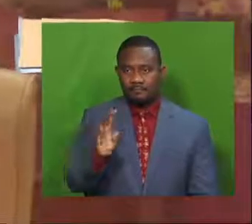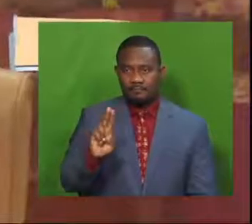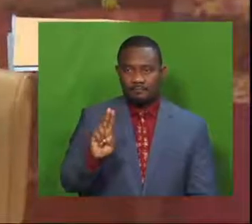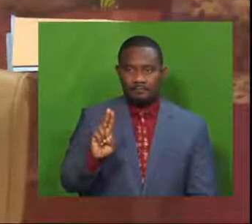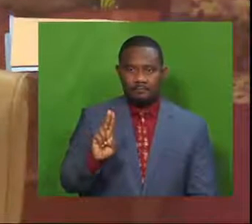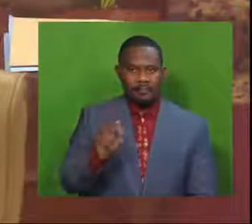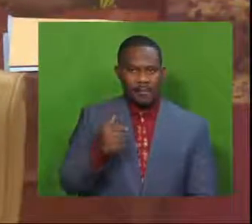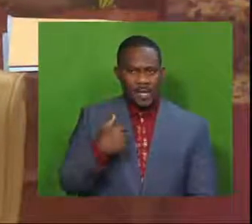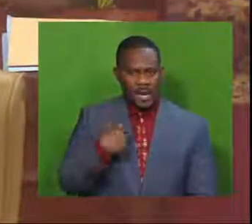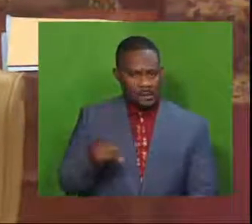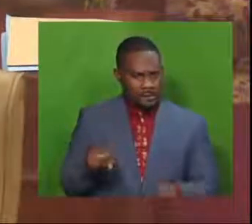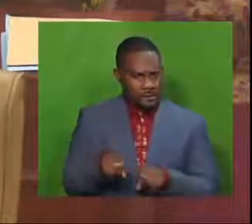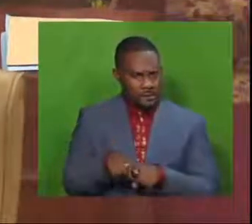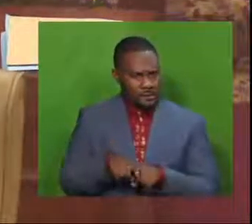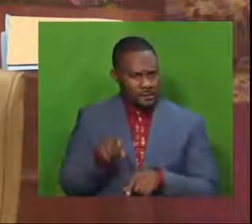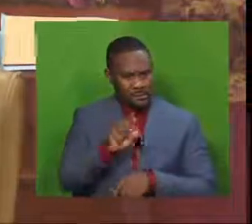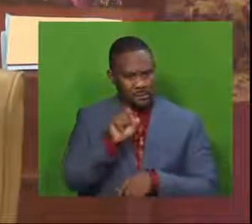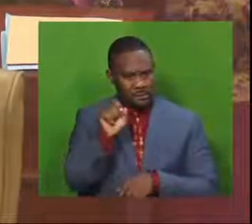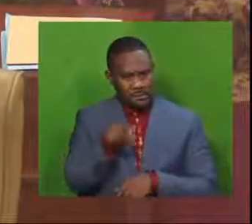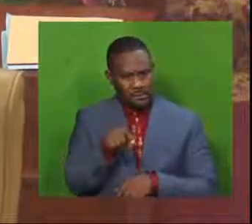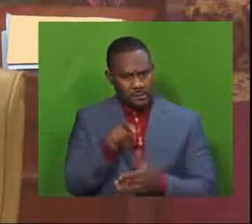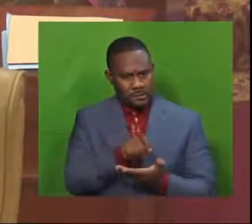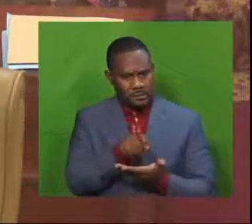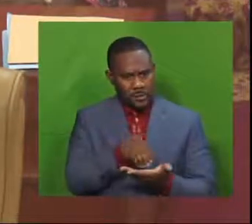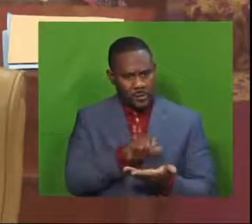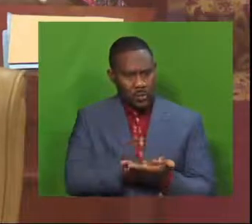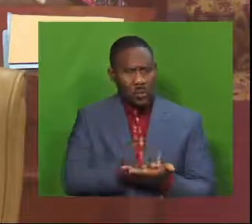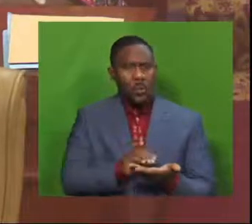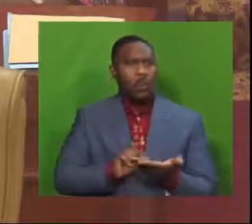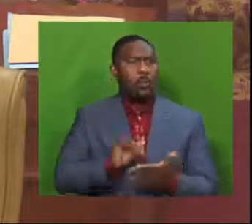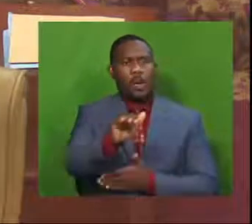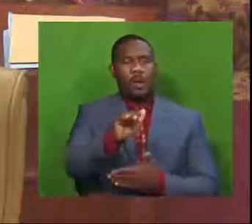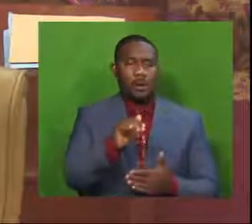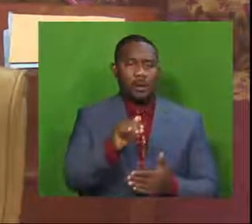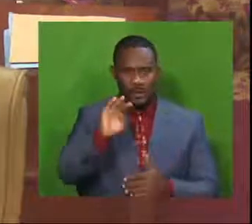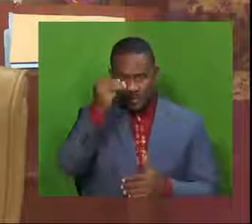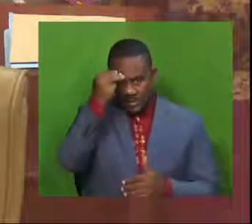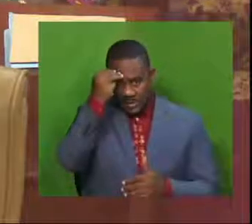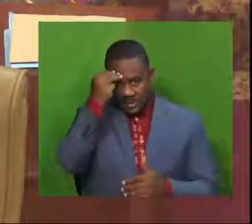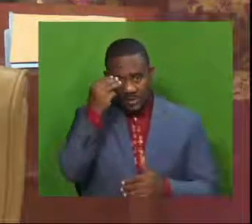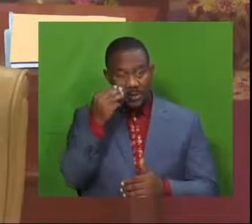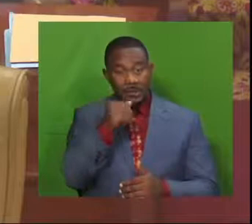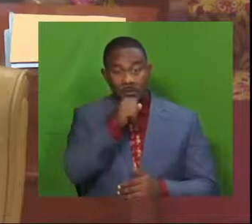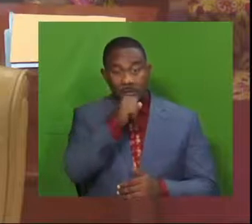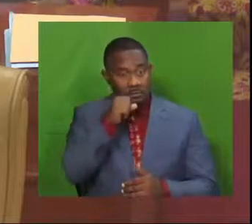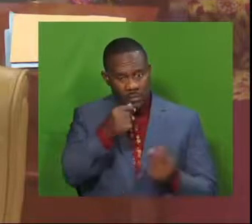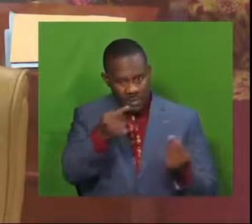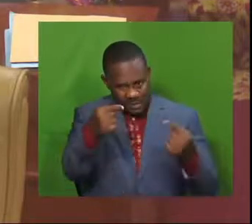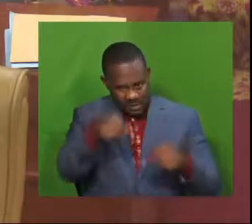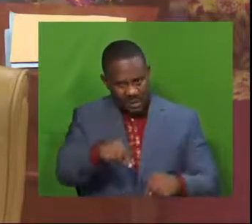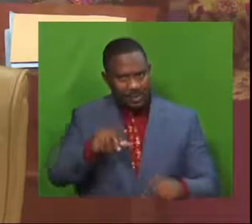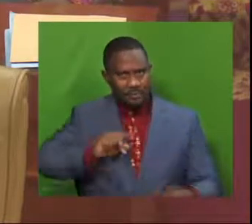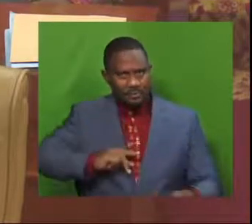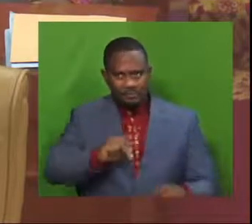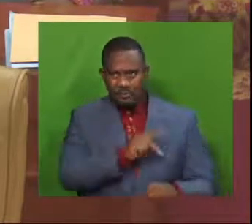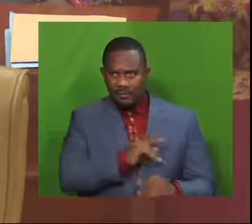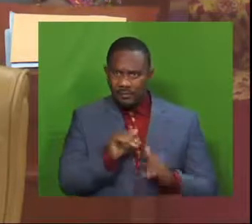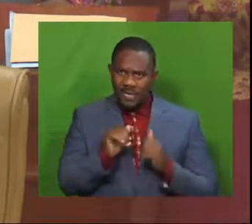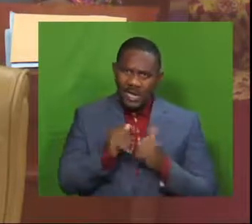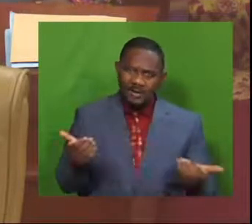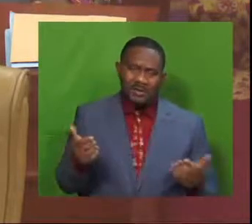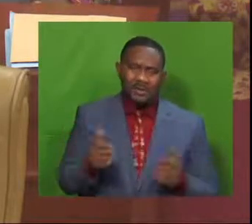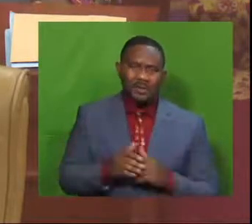question to the minister responsible for agriculture to apprise the House of the outcome of